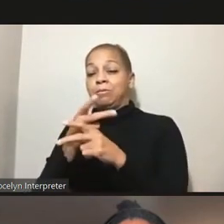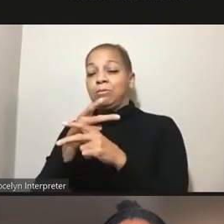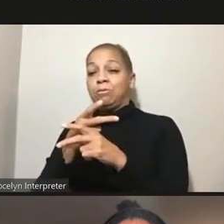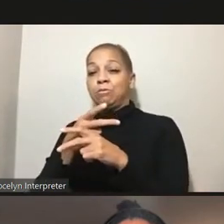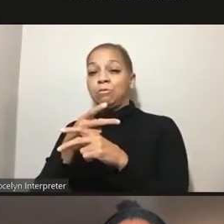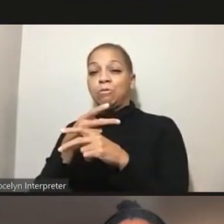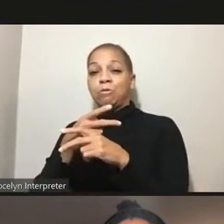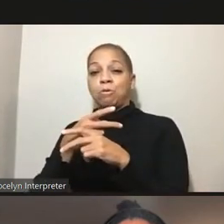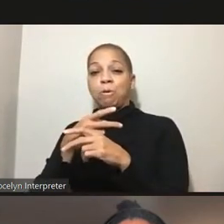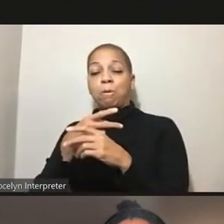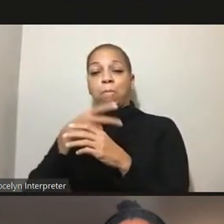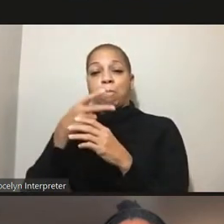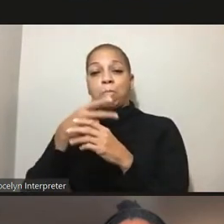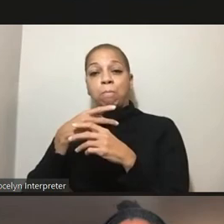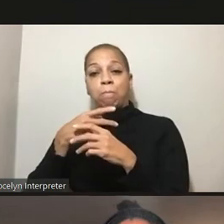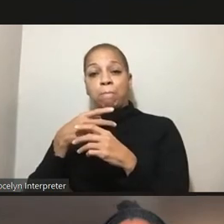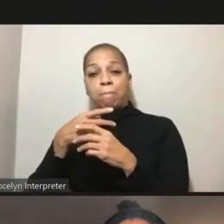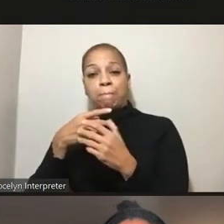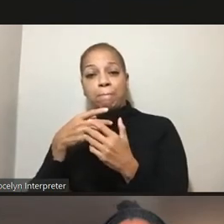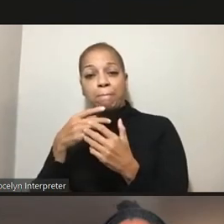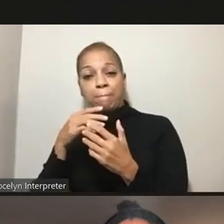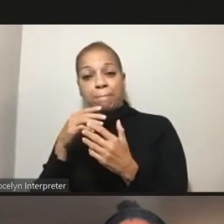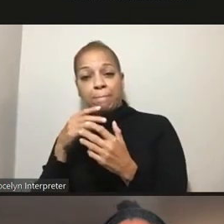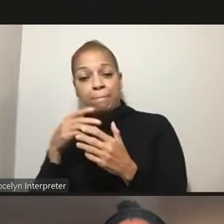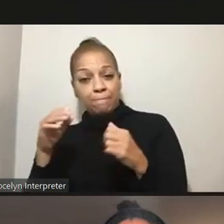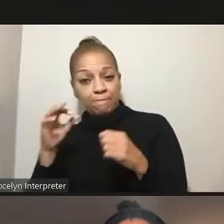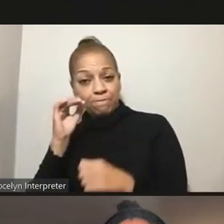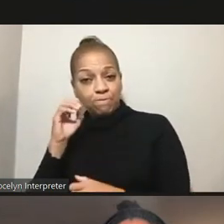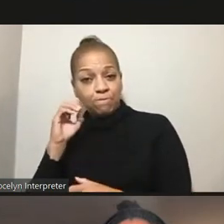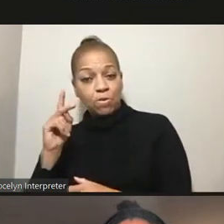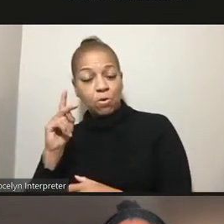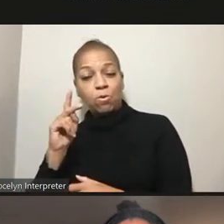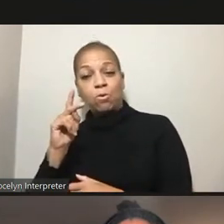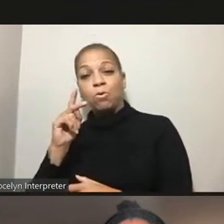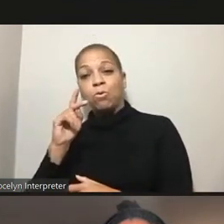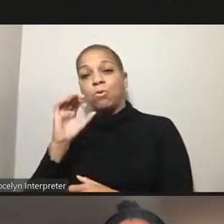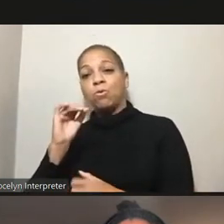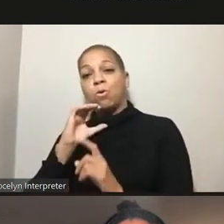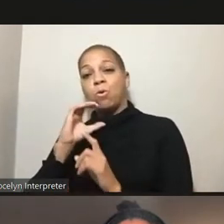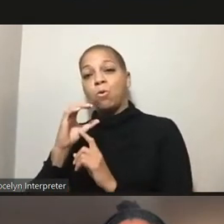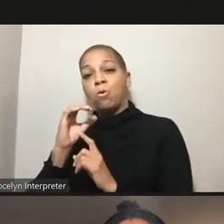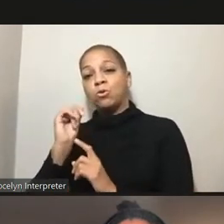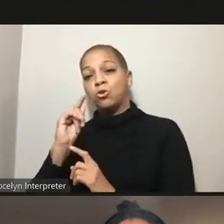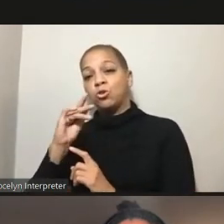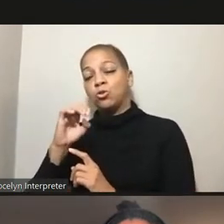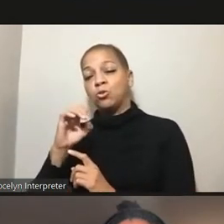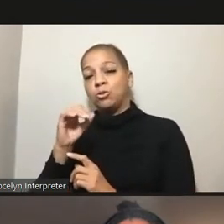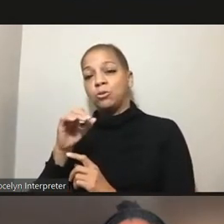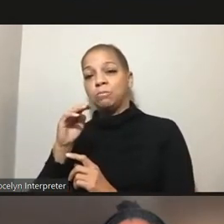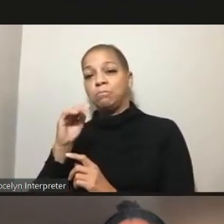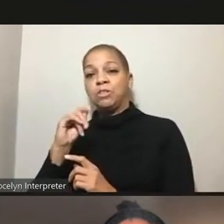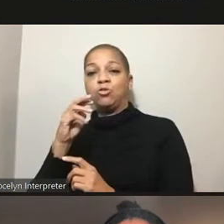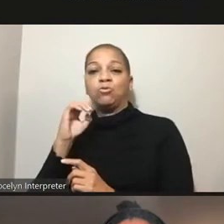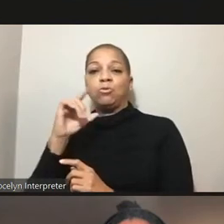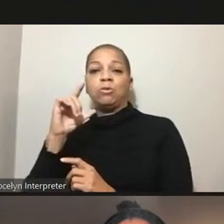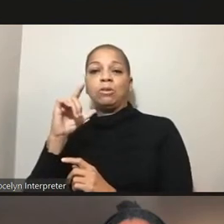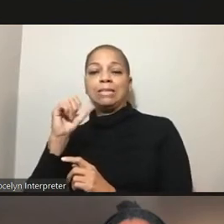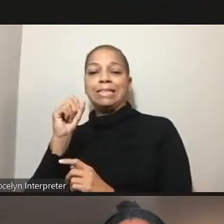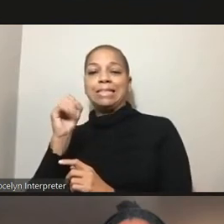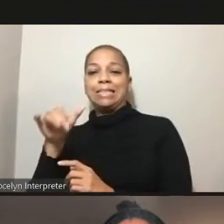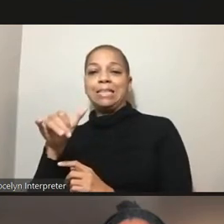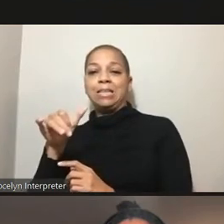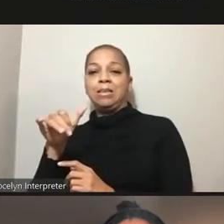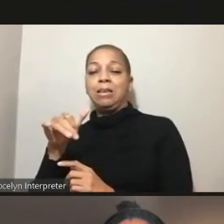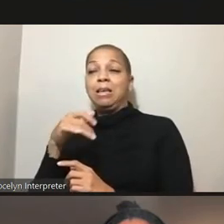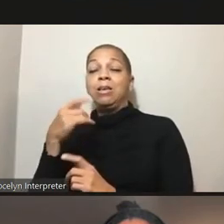U.S. has ever created, our first folk culture, is minstrelsy. Right? I think it's something to be said about how